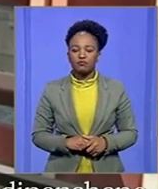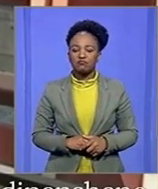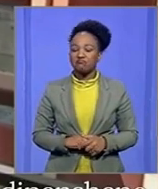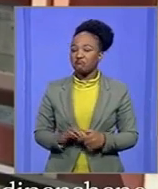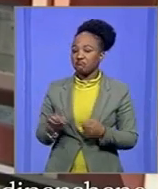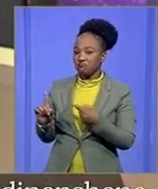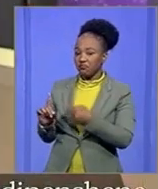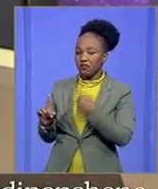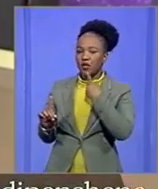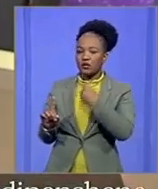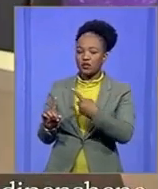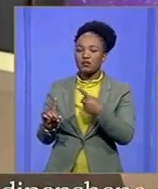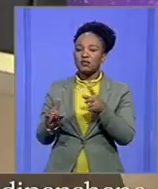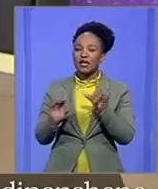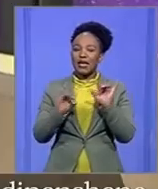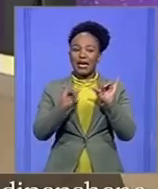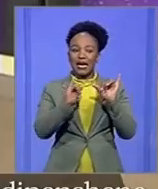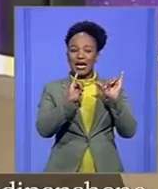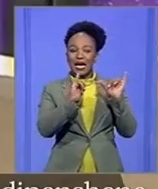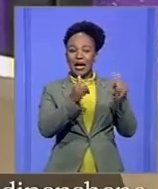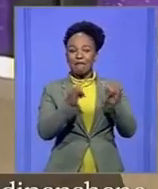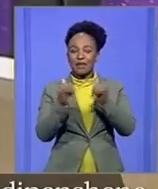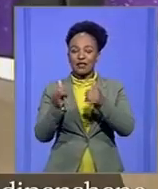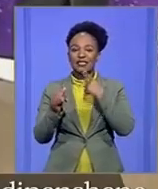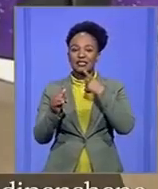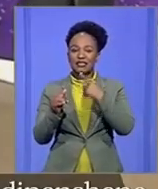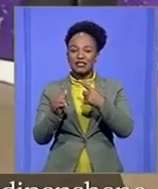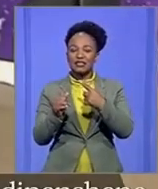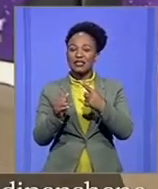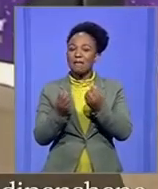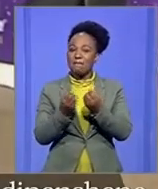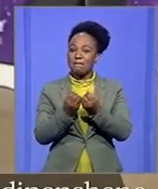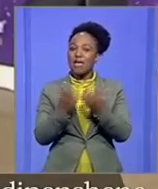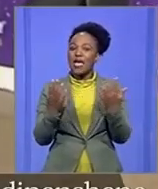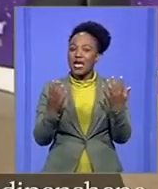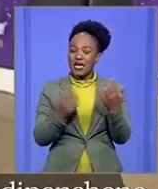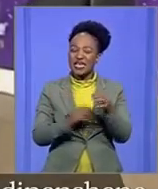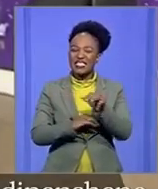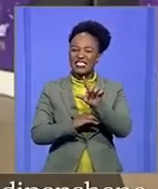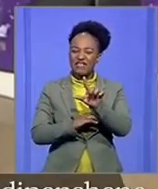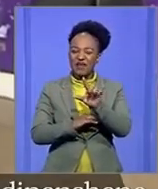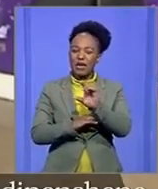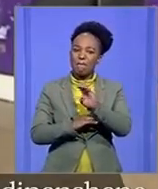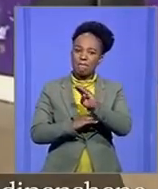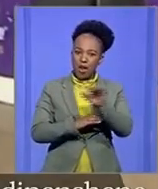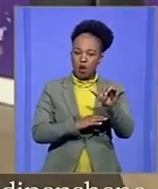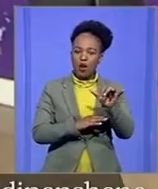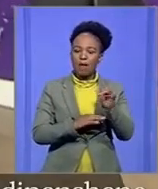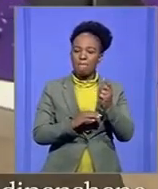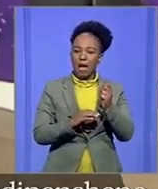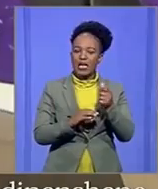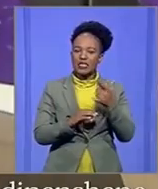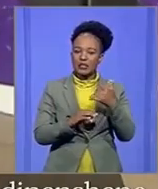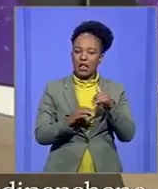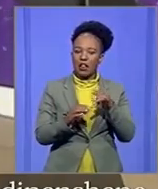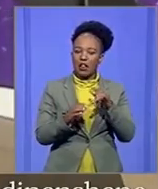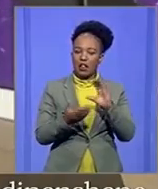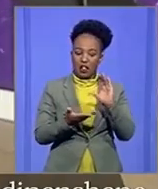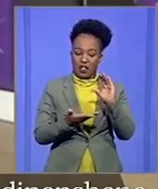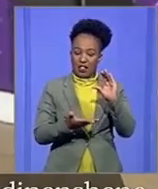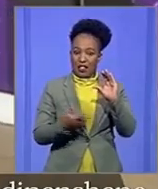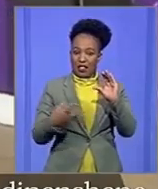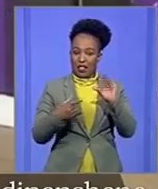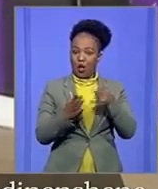tsa tshireletso di na le tshalo morao ya tefo ya matlole a diranta tse dibilione tse 7 mme bommasepala bona ba kolota diranta